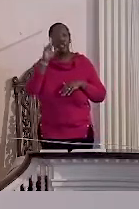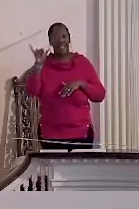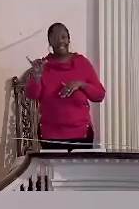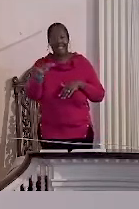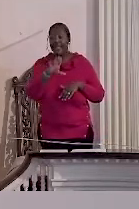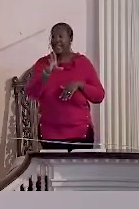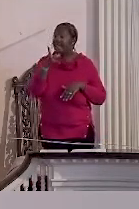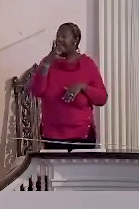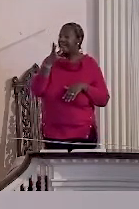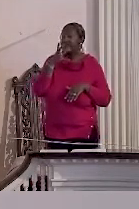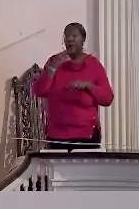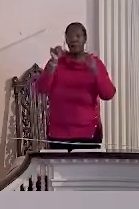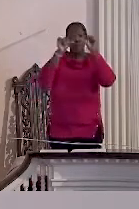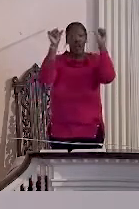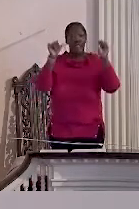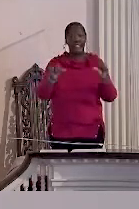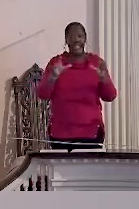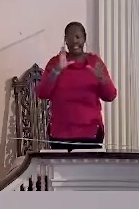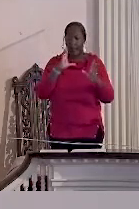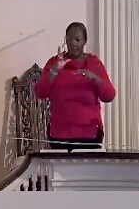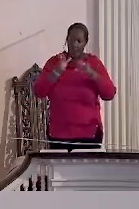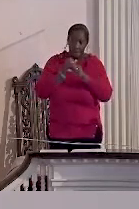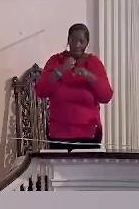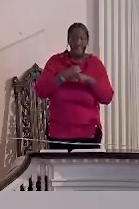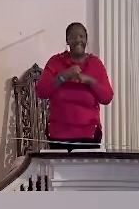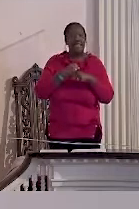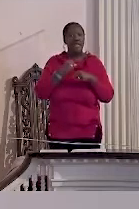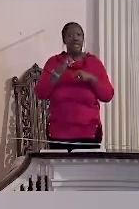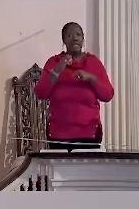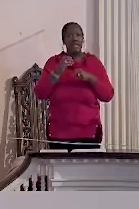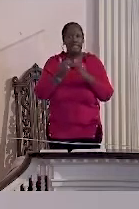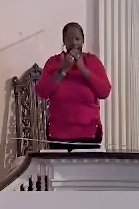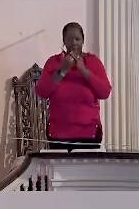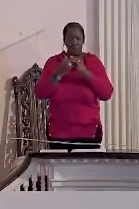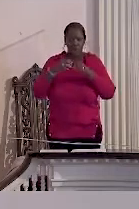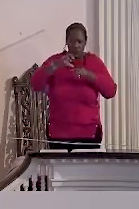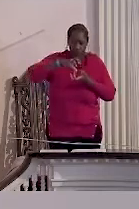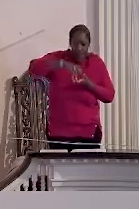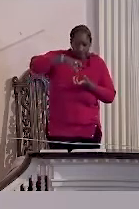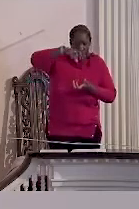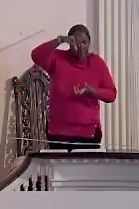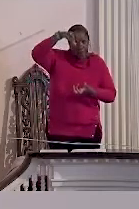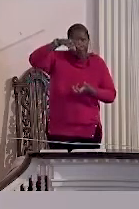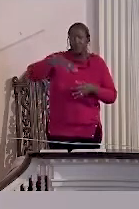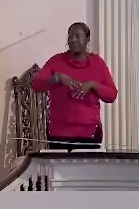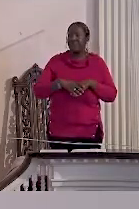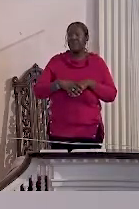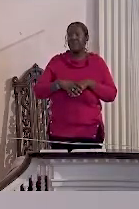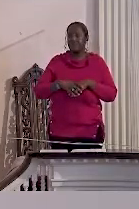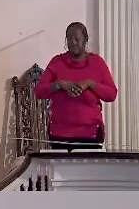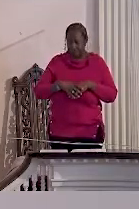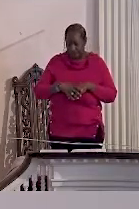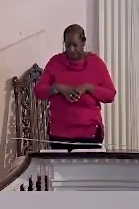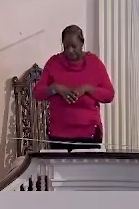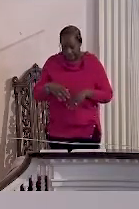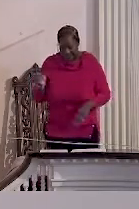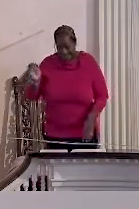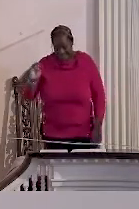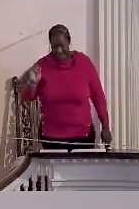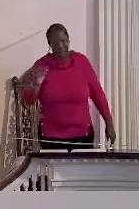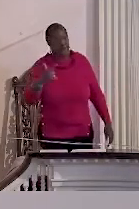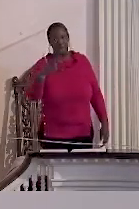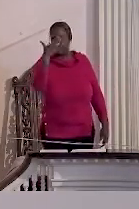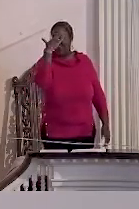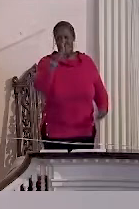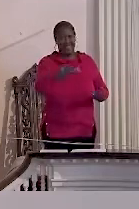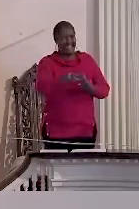architect and made little sandwiches in tower shapes with cookie cutters. Emilio knew exactly what he